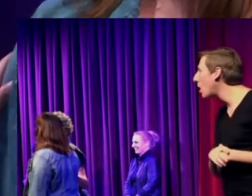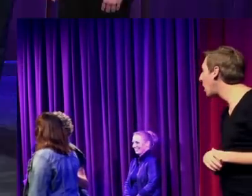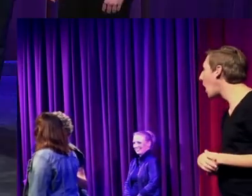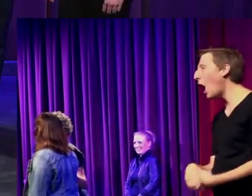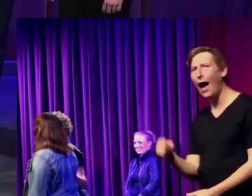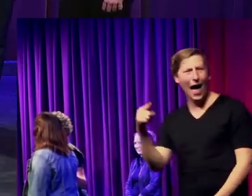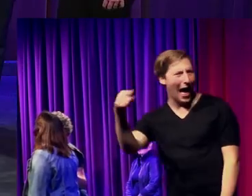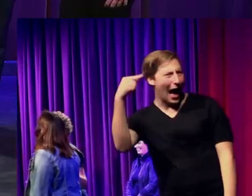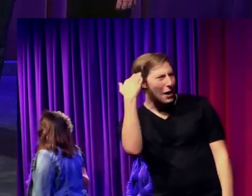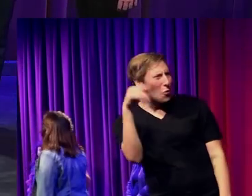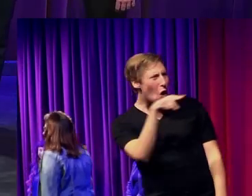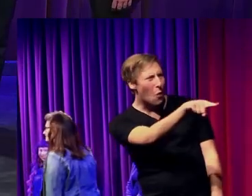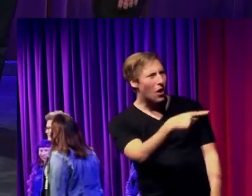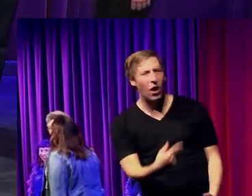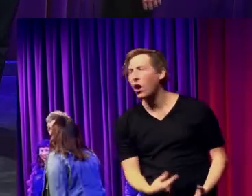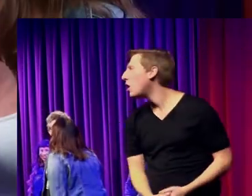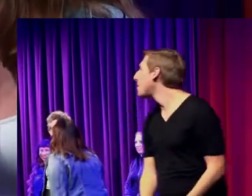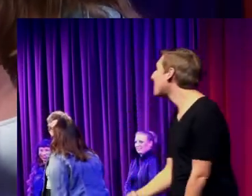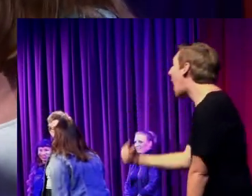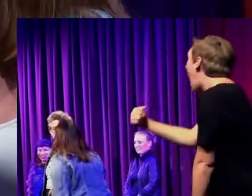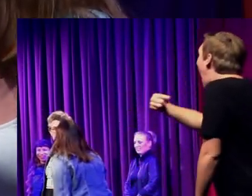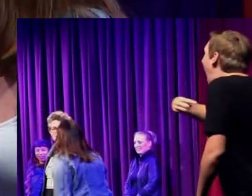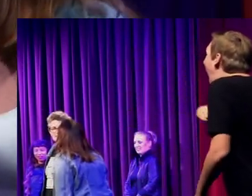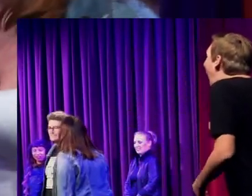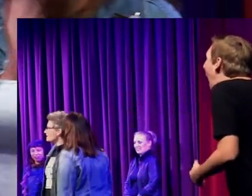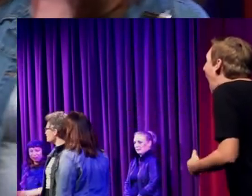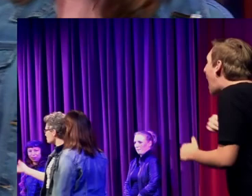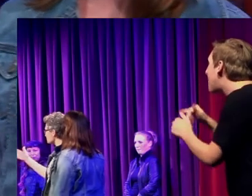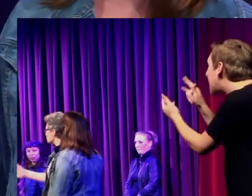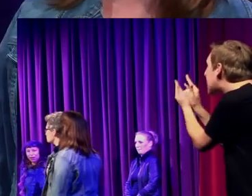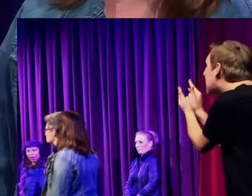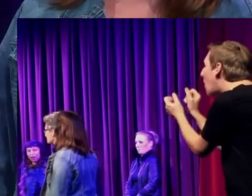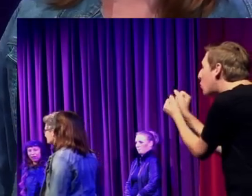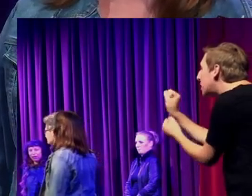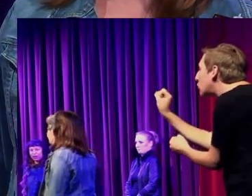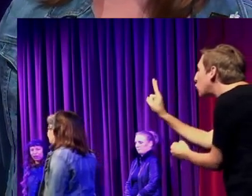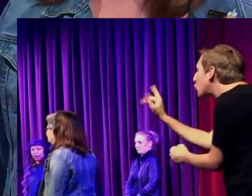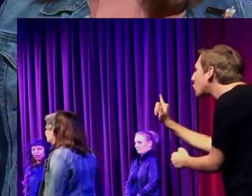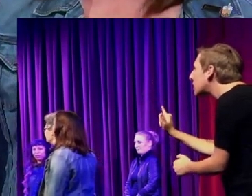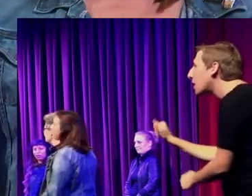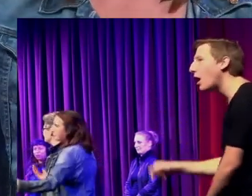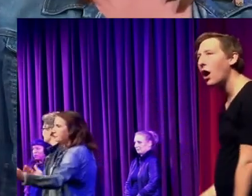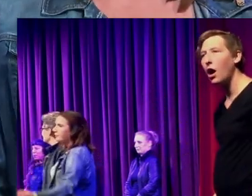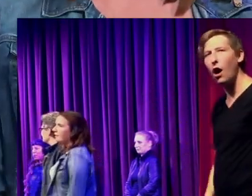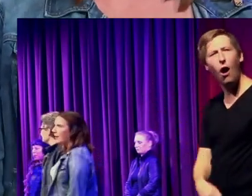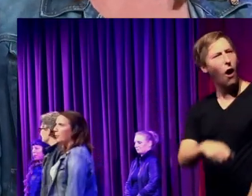know her. I'm a stranger. I'm with Susie. Yeah, he could be a Susie.